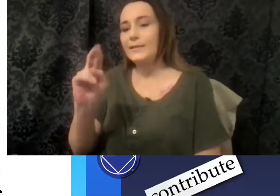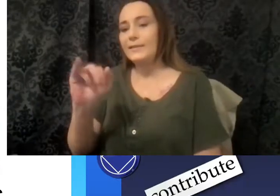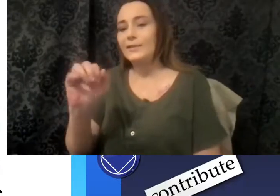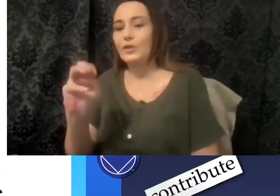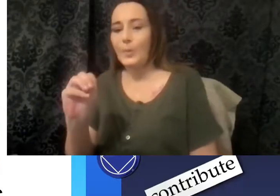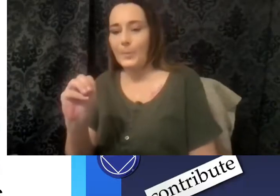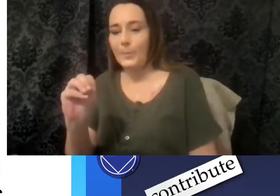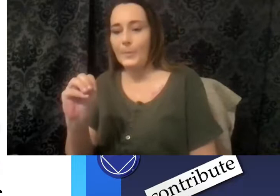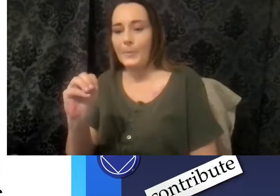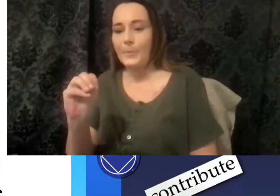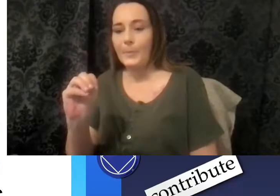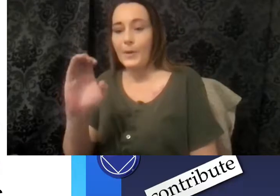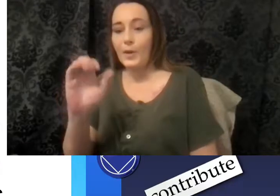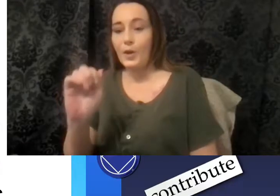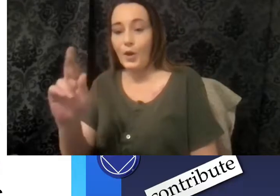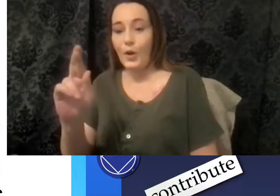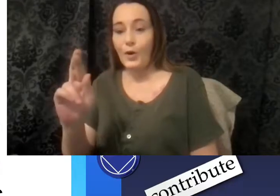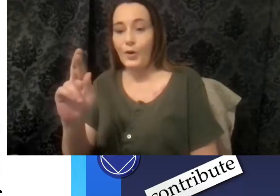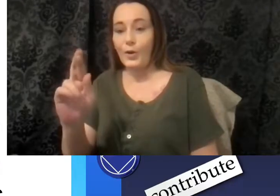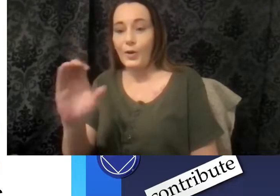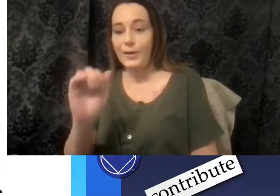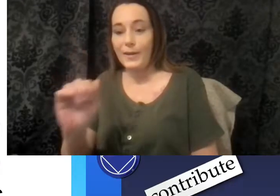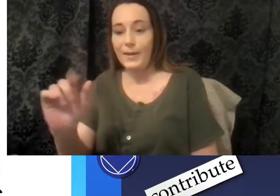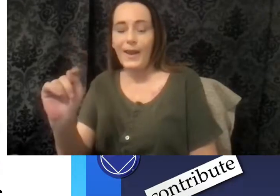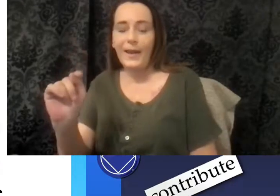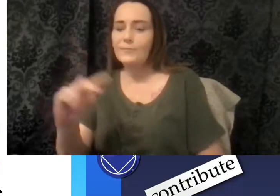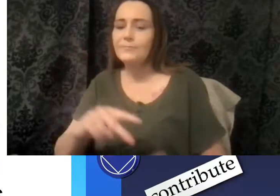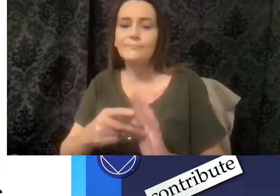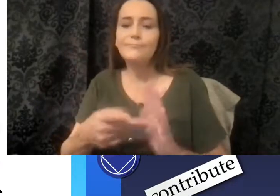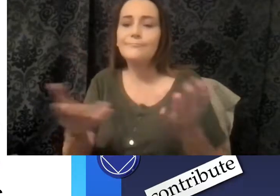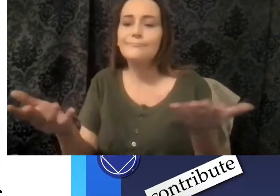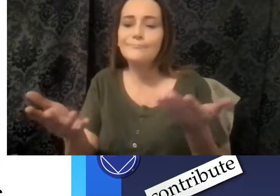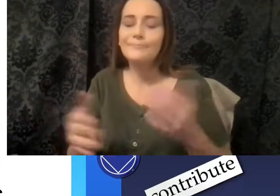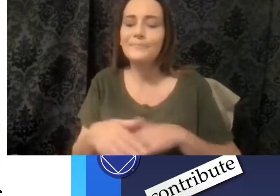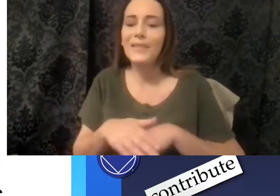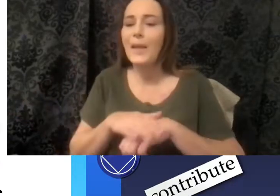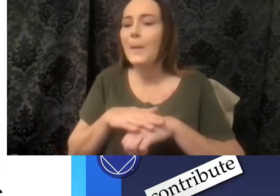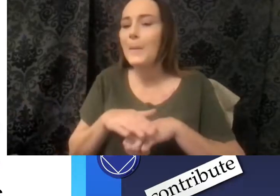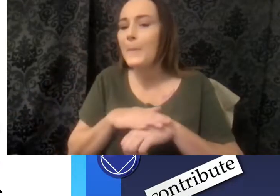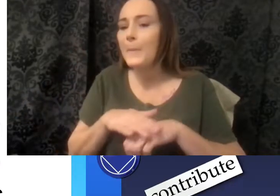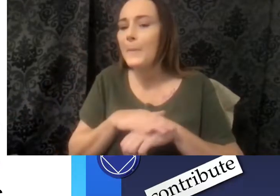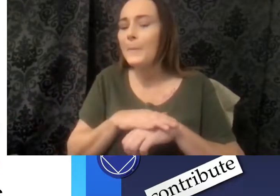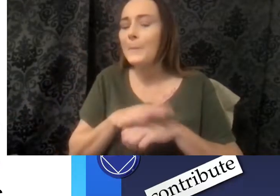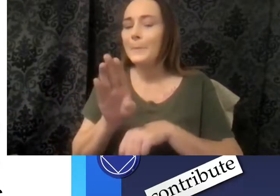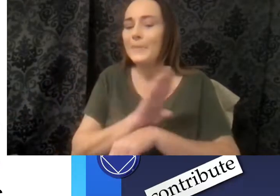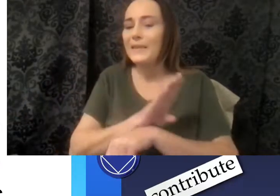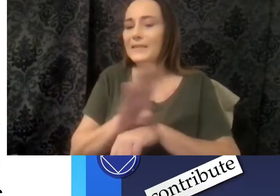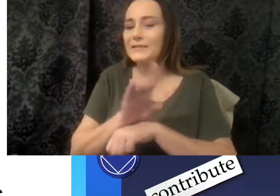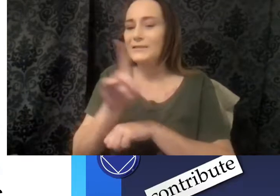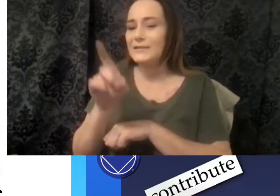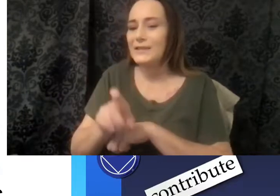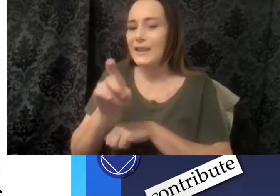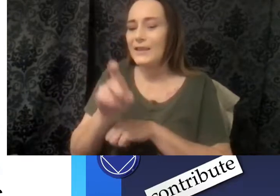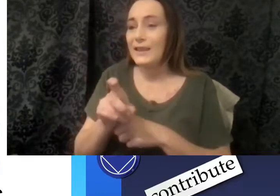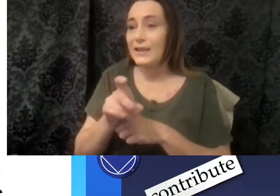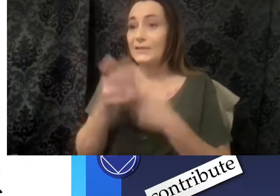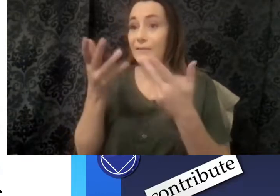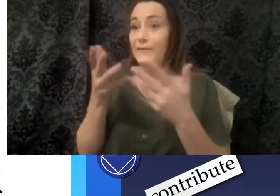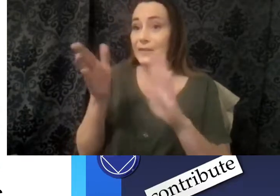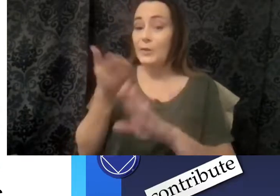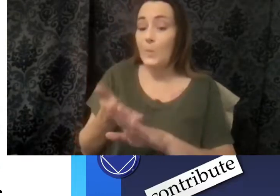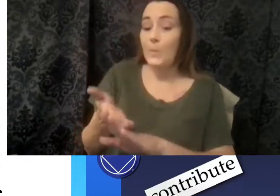is basically just essential business that needs to get done before